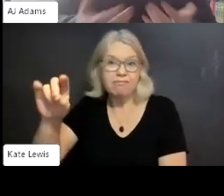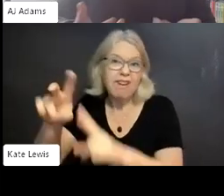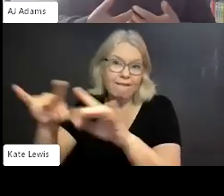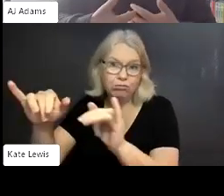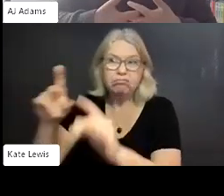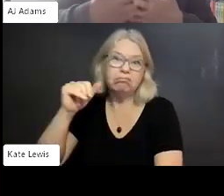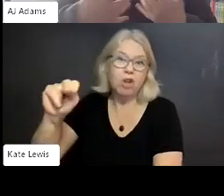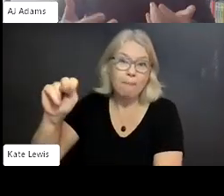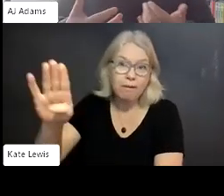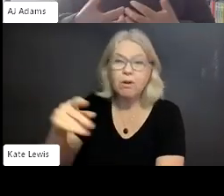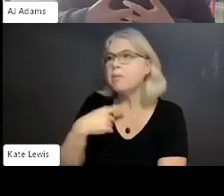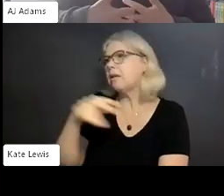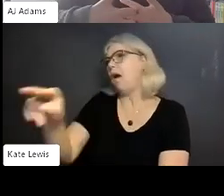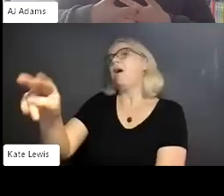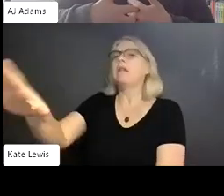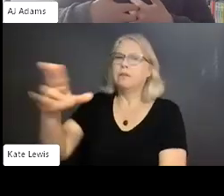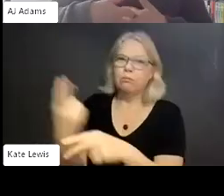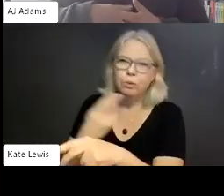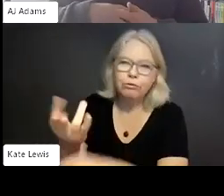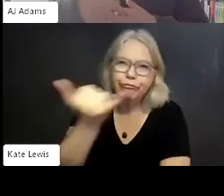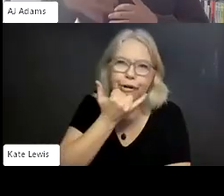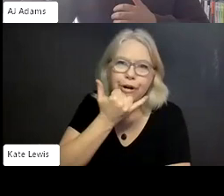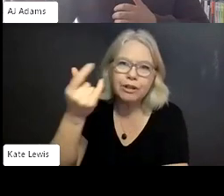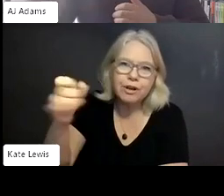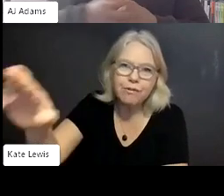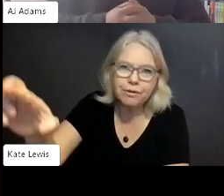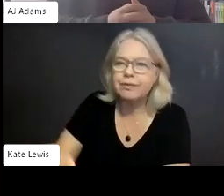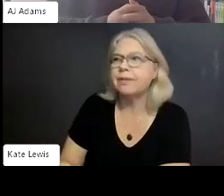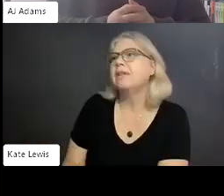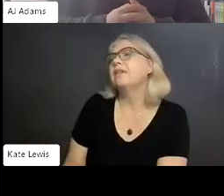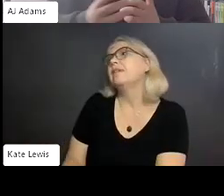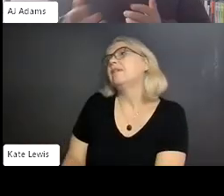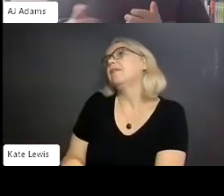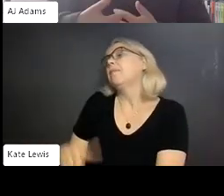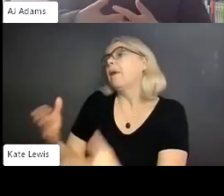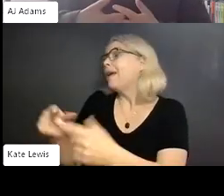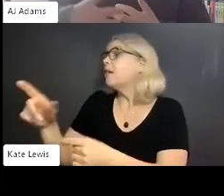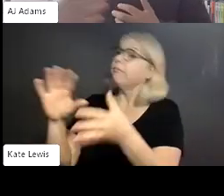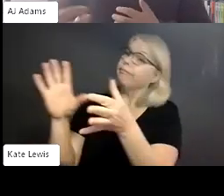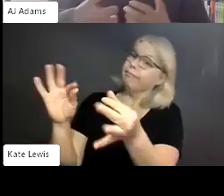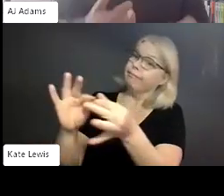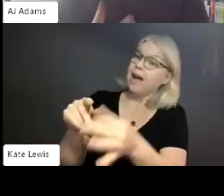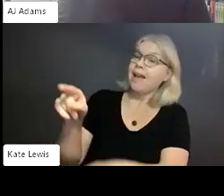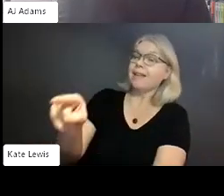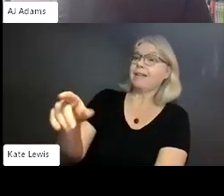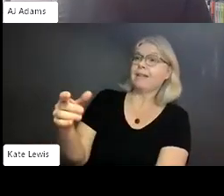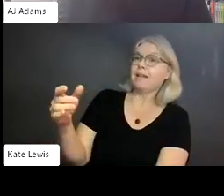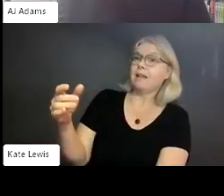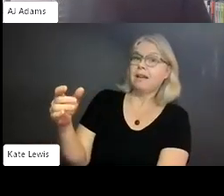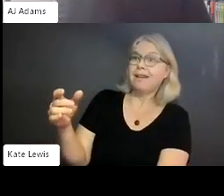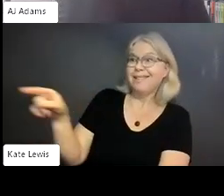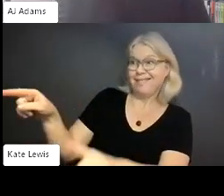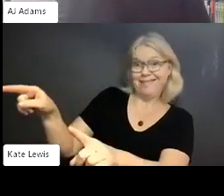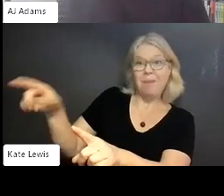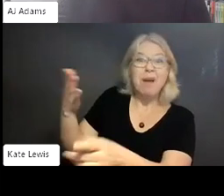you're at an appointment, maybe the suicidal person living with dementia is referring to their partner, and the doctor refers to them as the wife, even though the partner